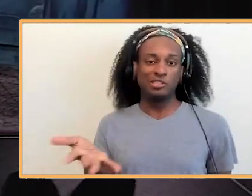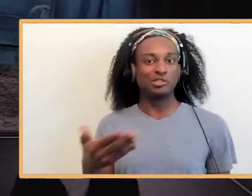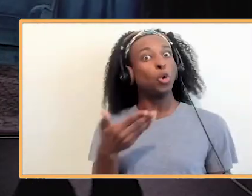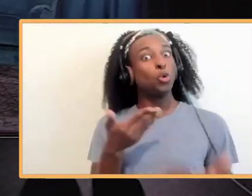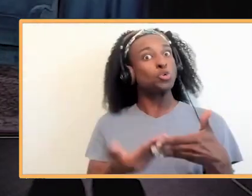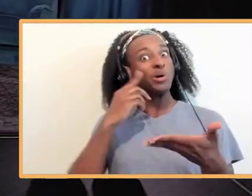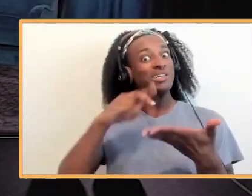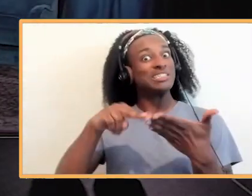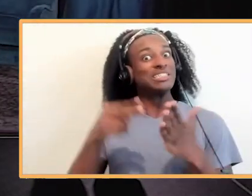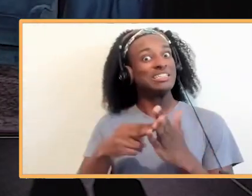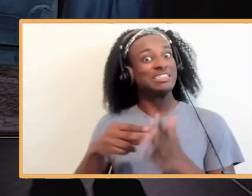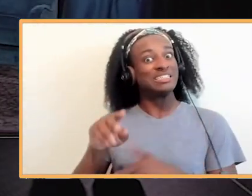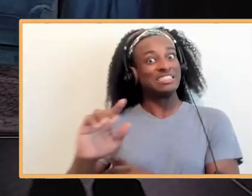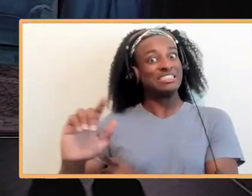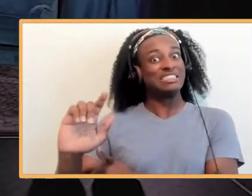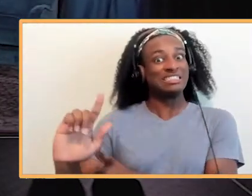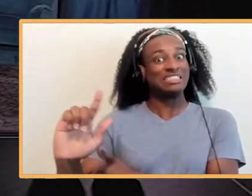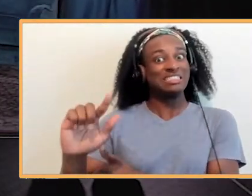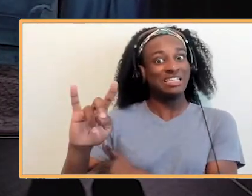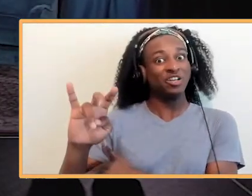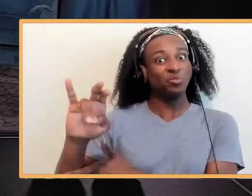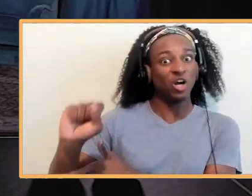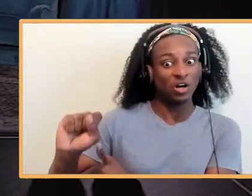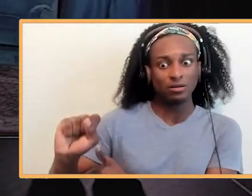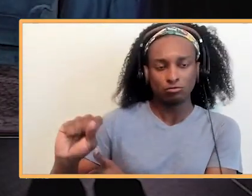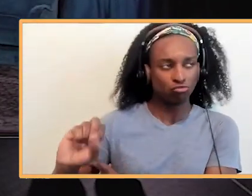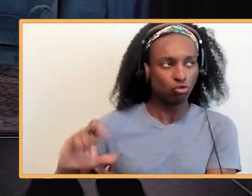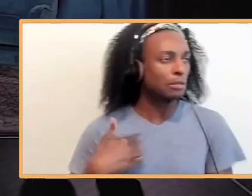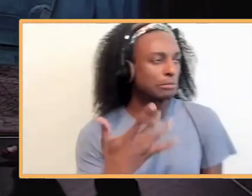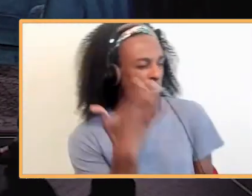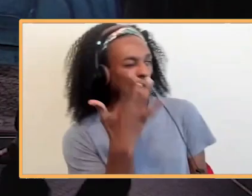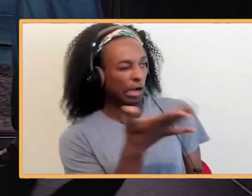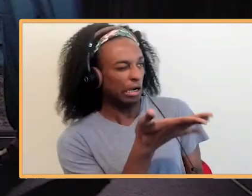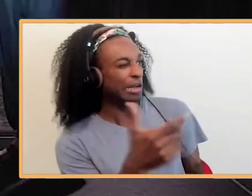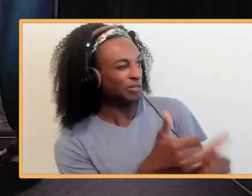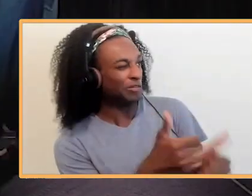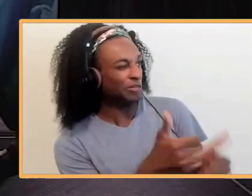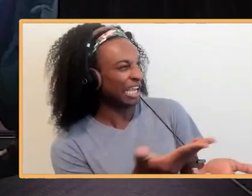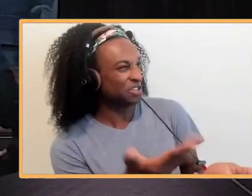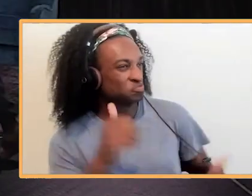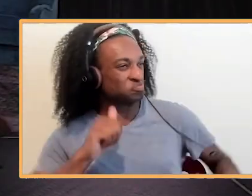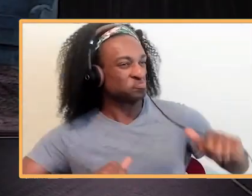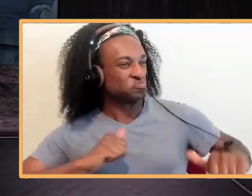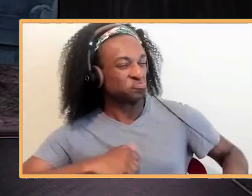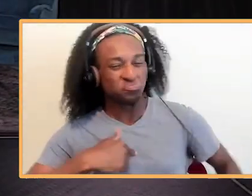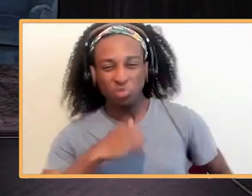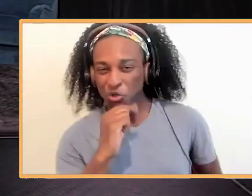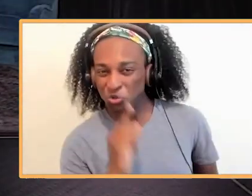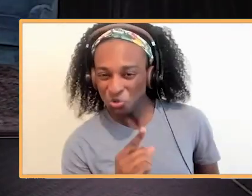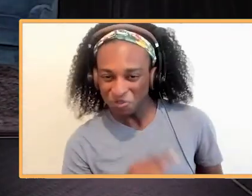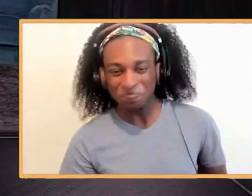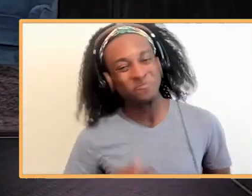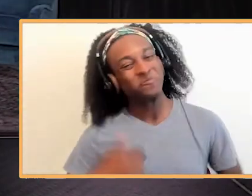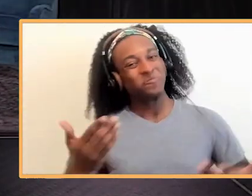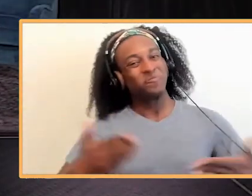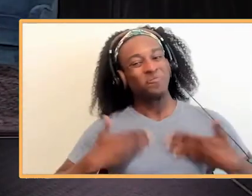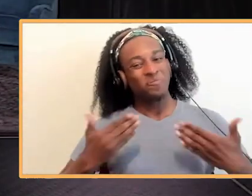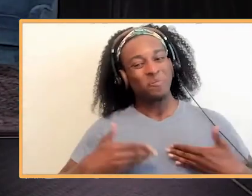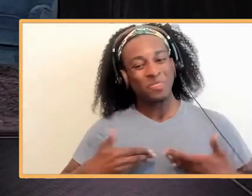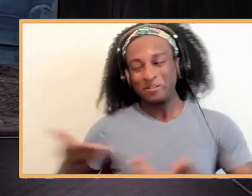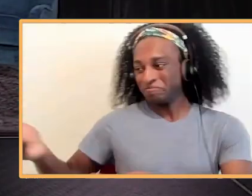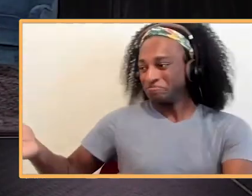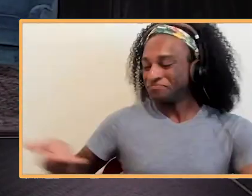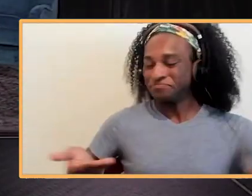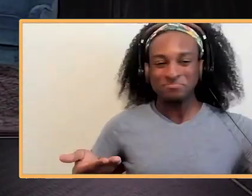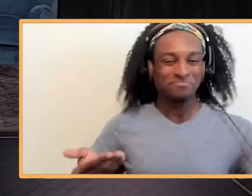at everything? I don't know. I'm so happy to bring up this amazing